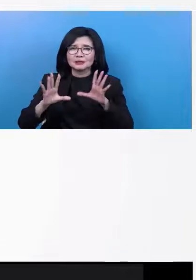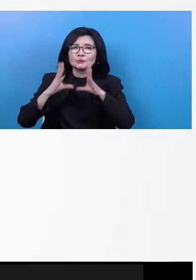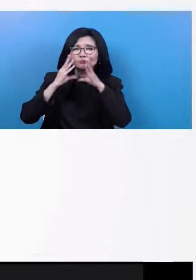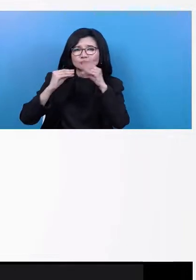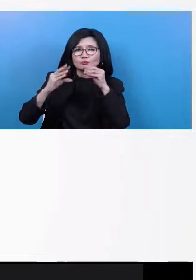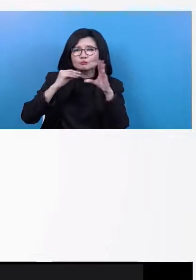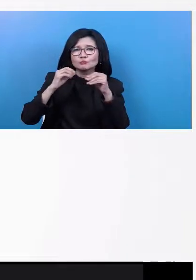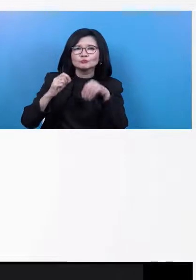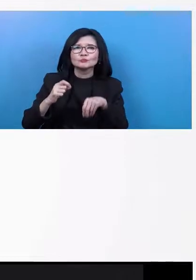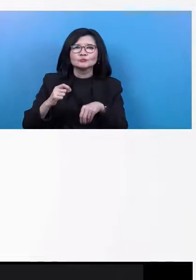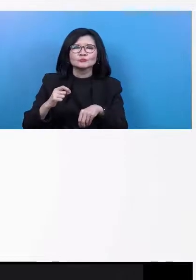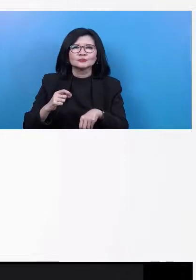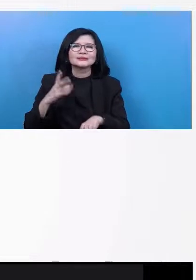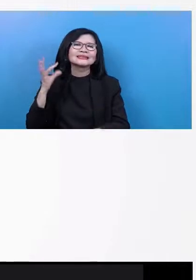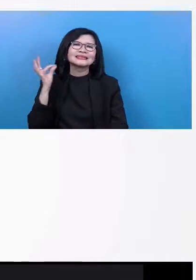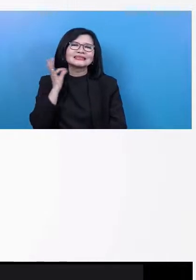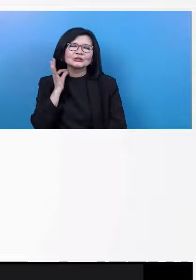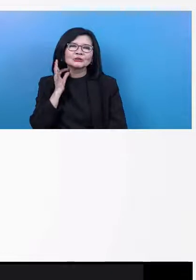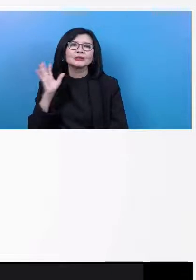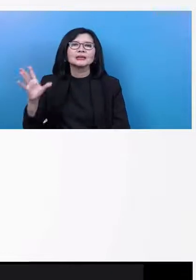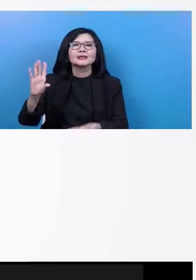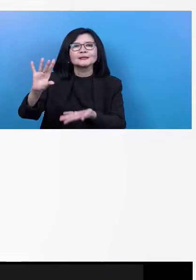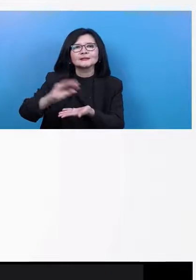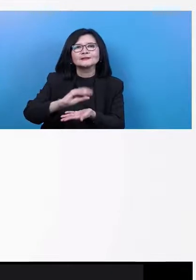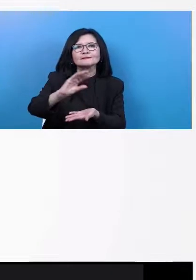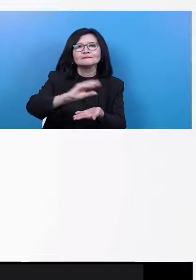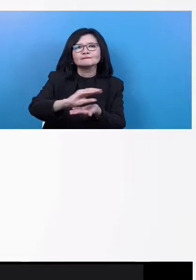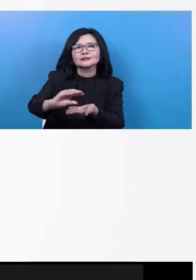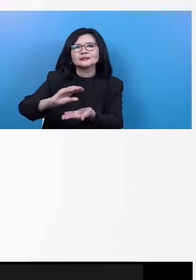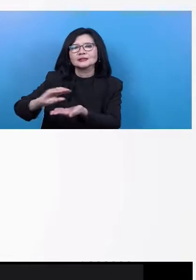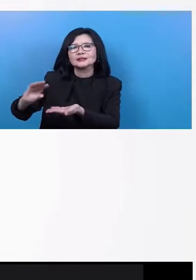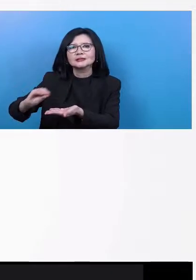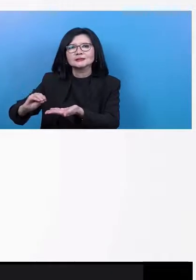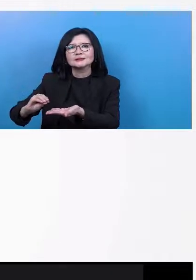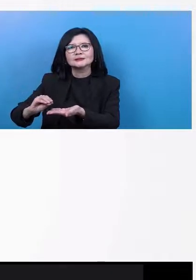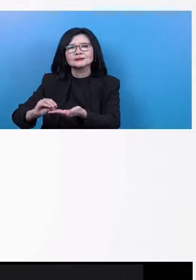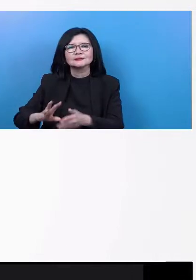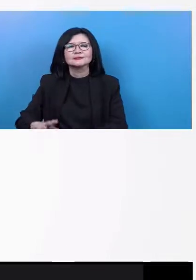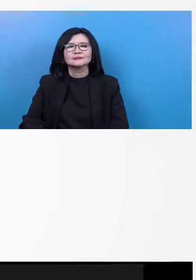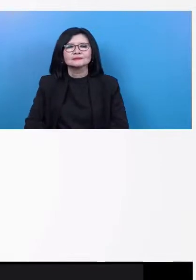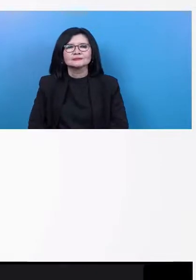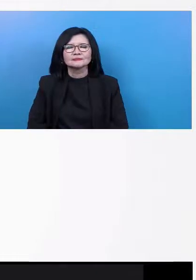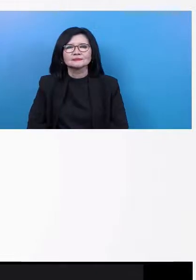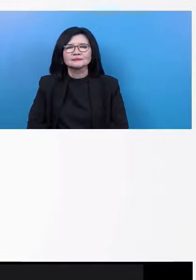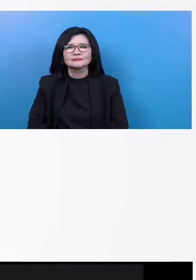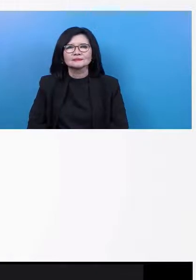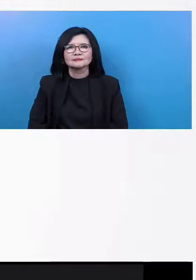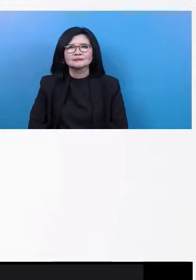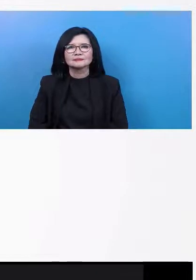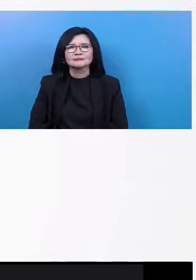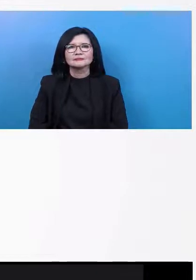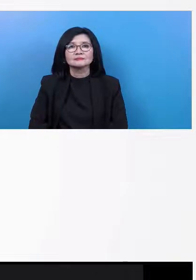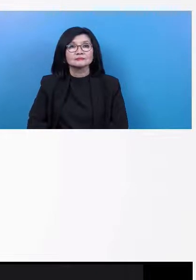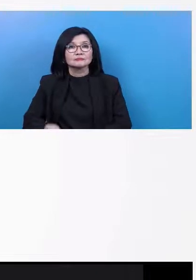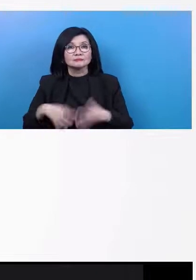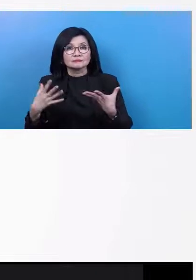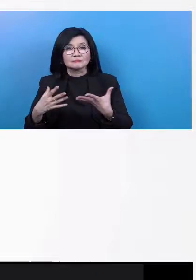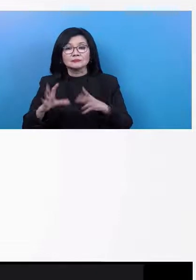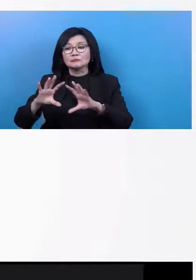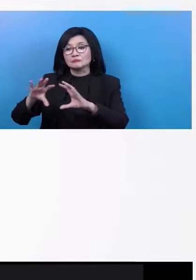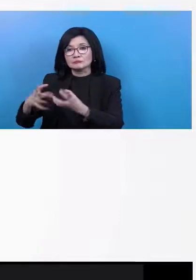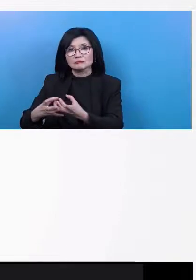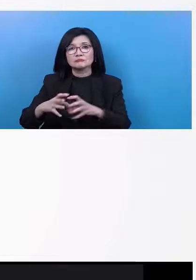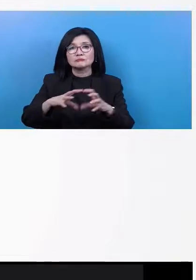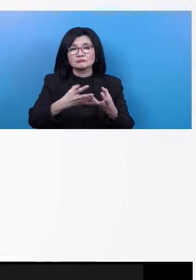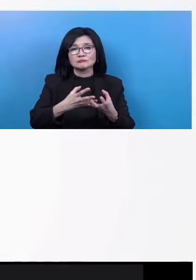the investment piece. And what we've seen, we've been doing a survey now of our members for the last 3 years, and what we've actually